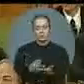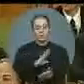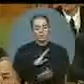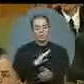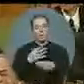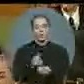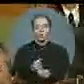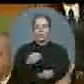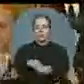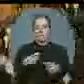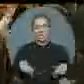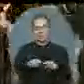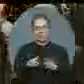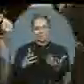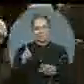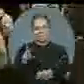democracy.